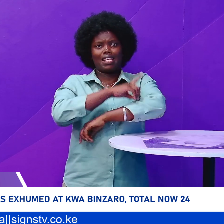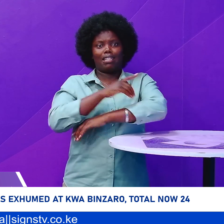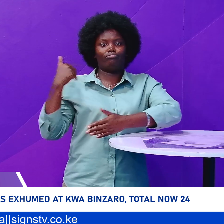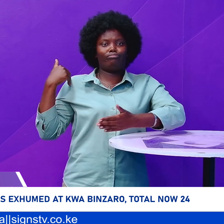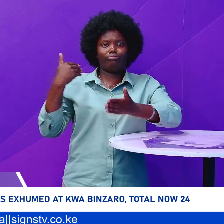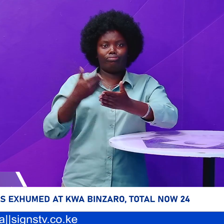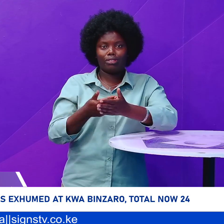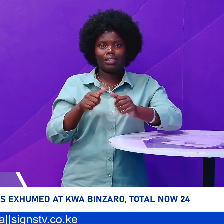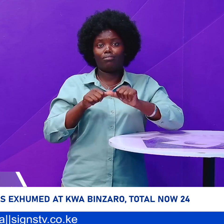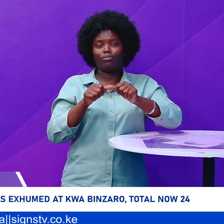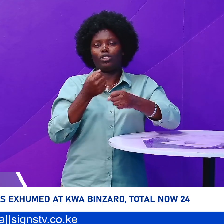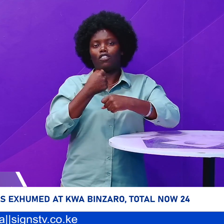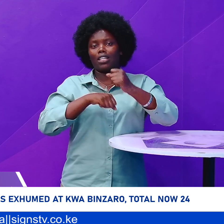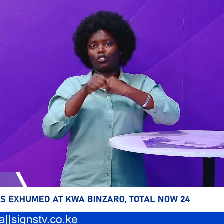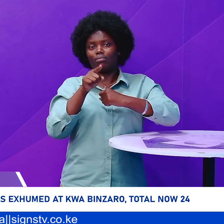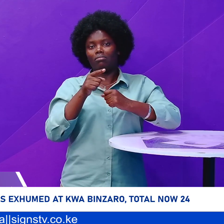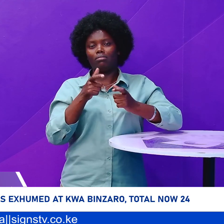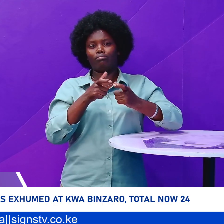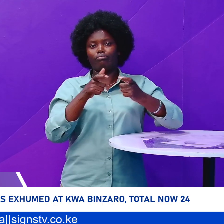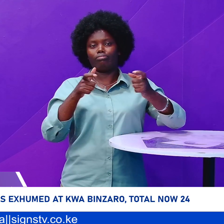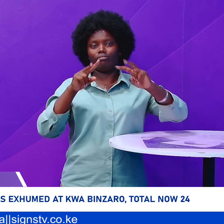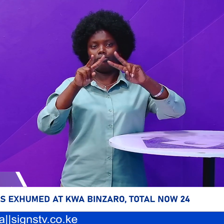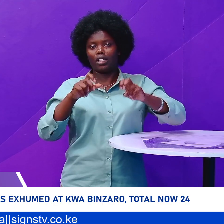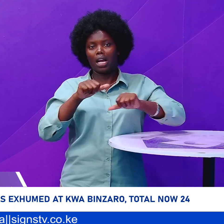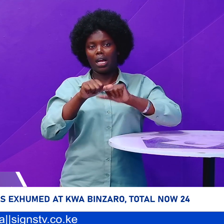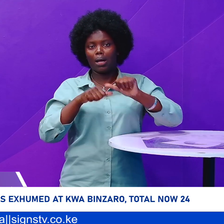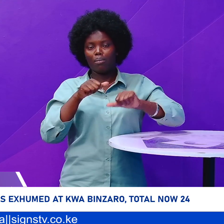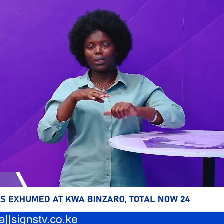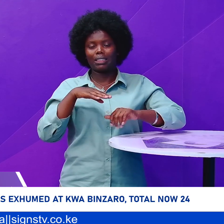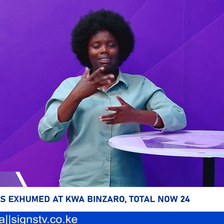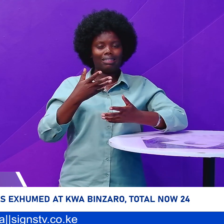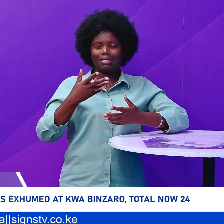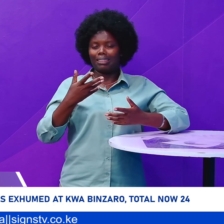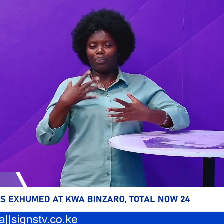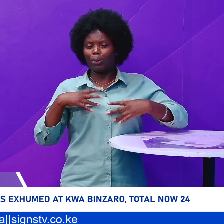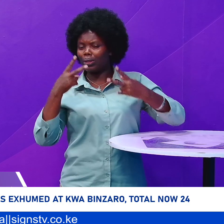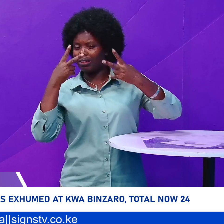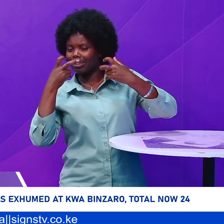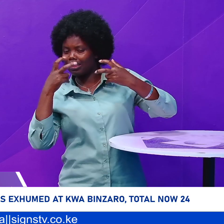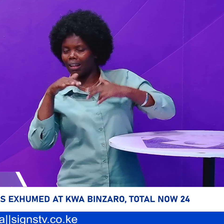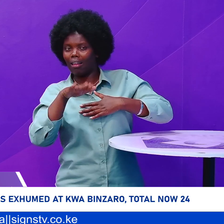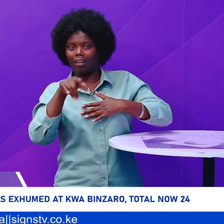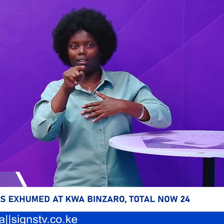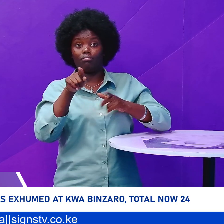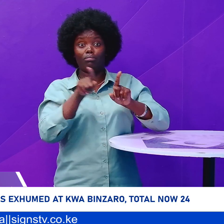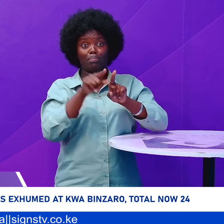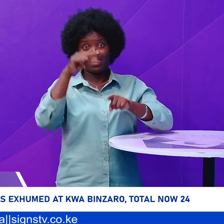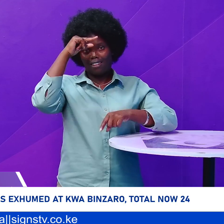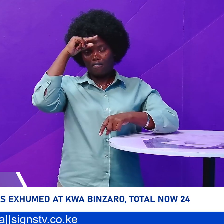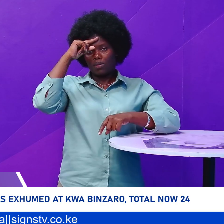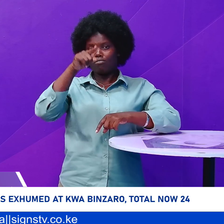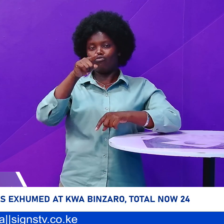The ongoing operation is part of a wider investigation into the disturbing discoveries in the areas.